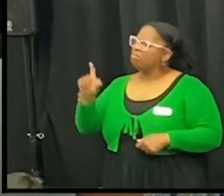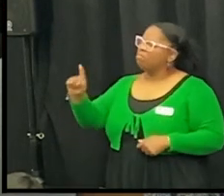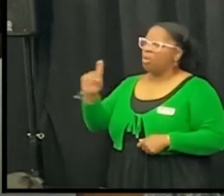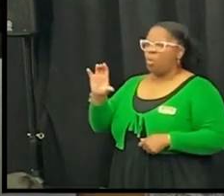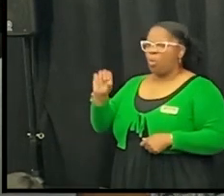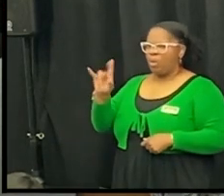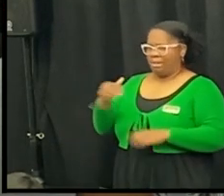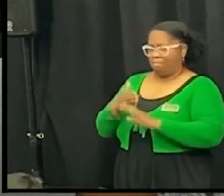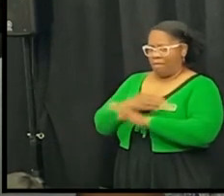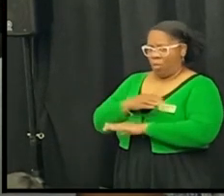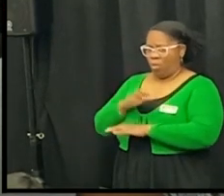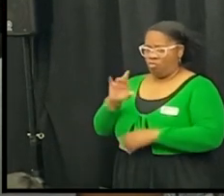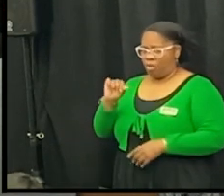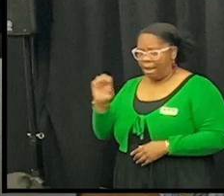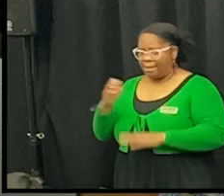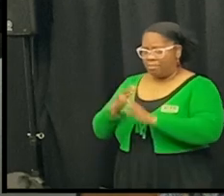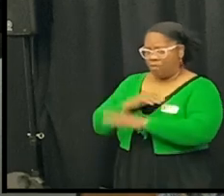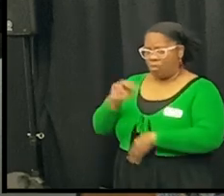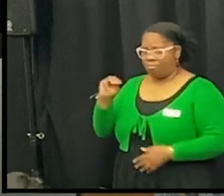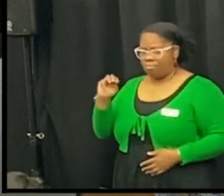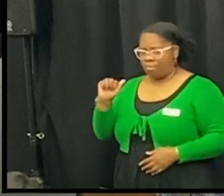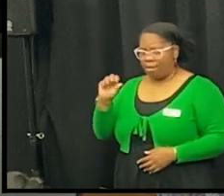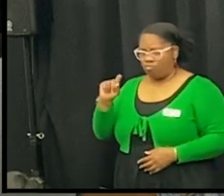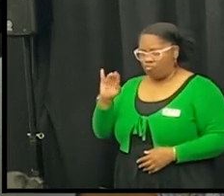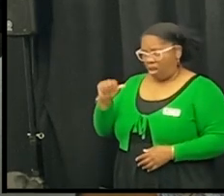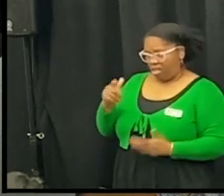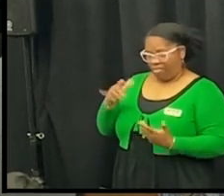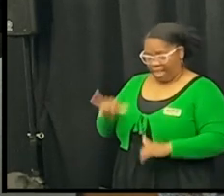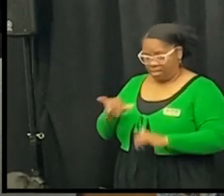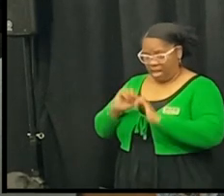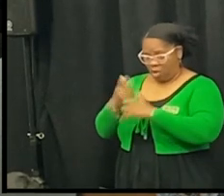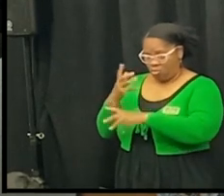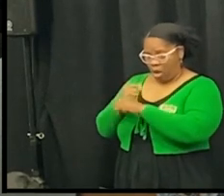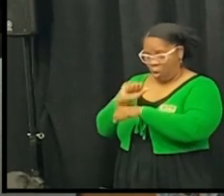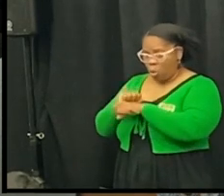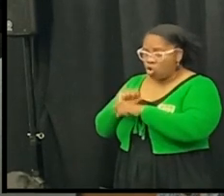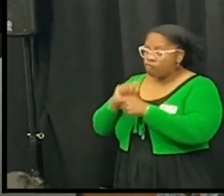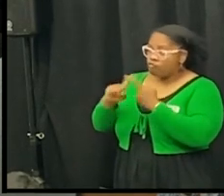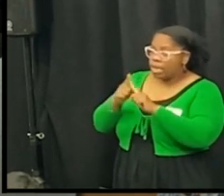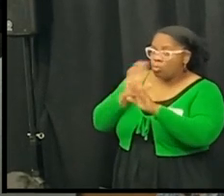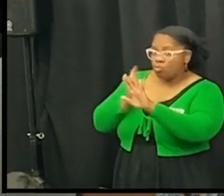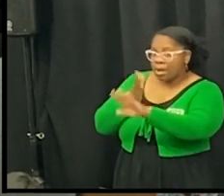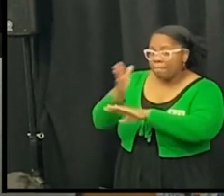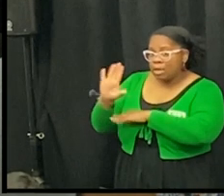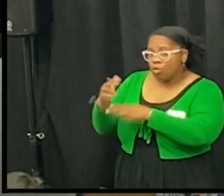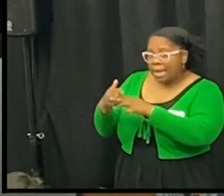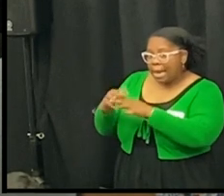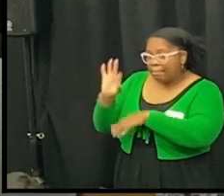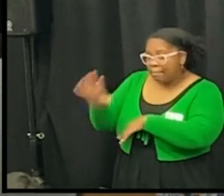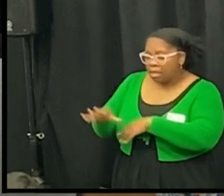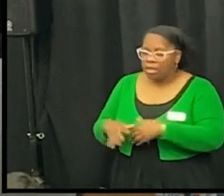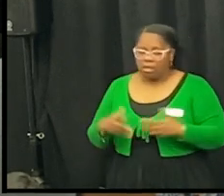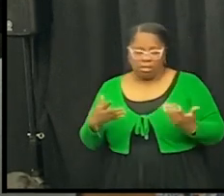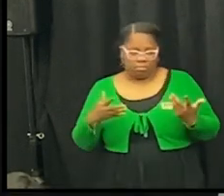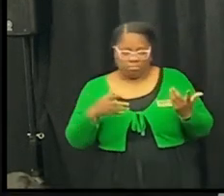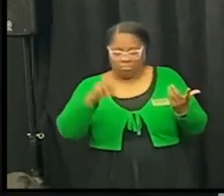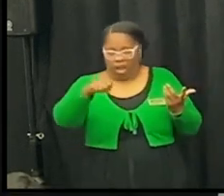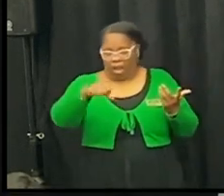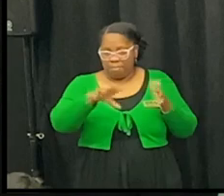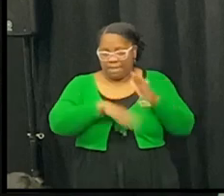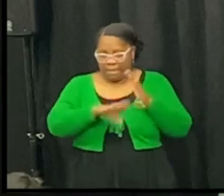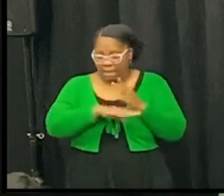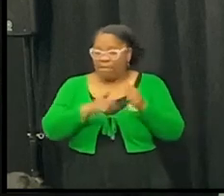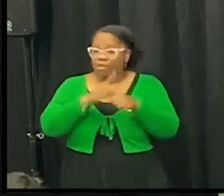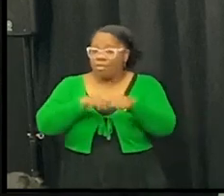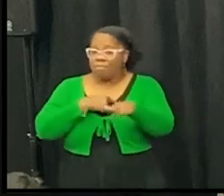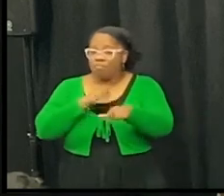Rise, I mean, that's what you're describing is pretty much how you would get work, right? Prince would recommend you, you do a job. I mean, essentially, yeah. I got my first job in